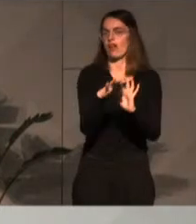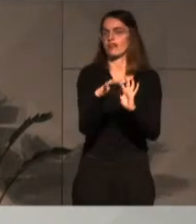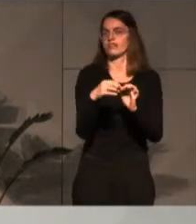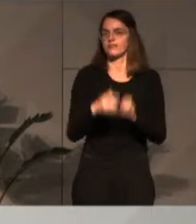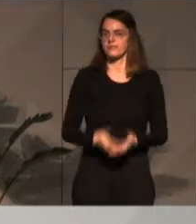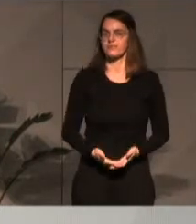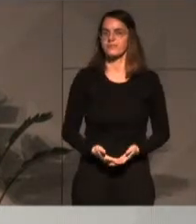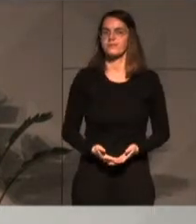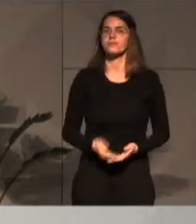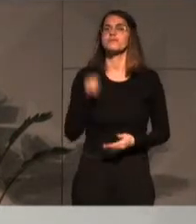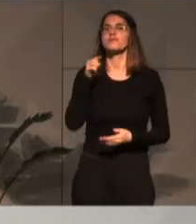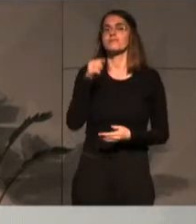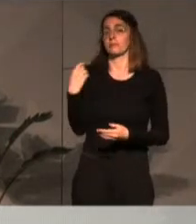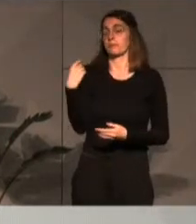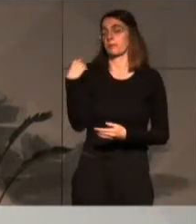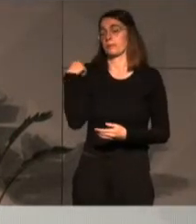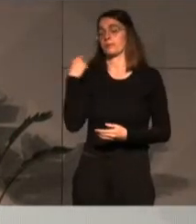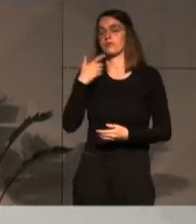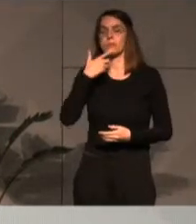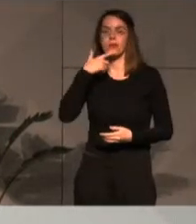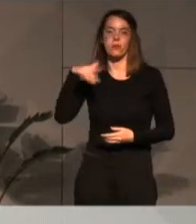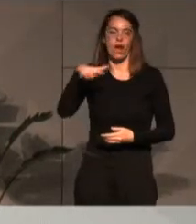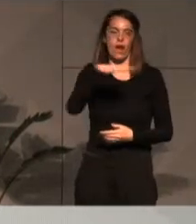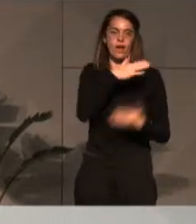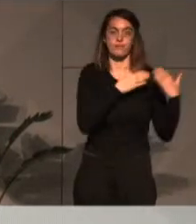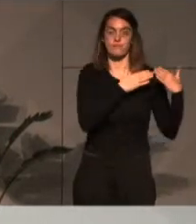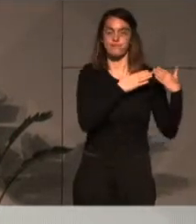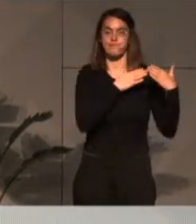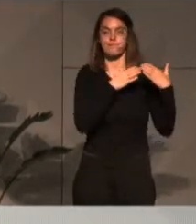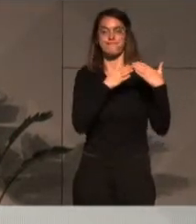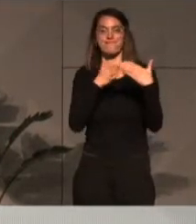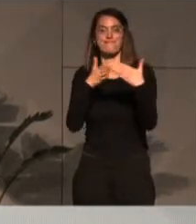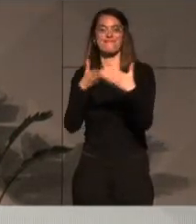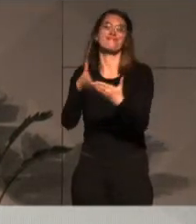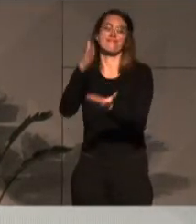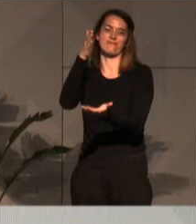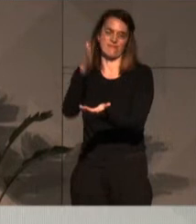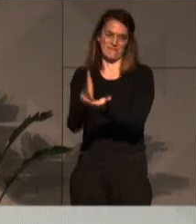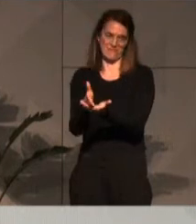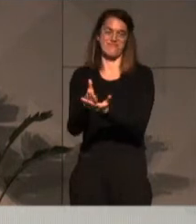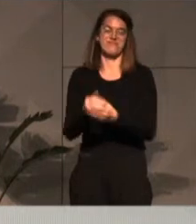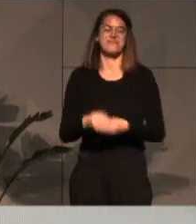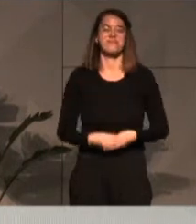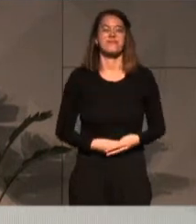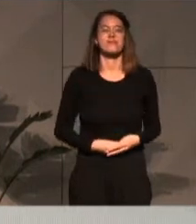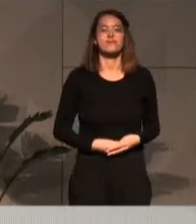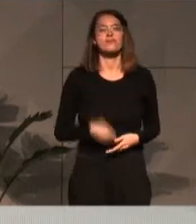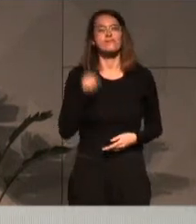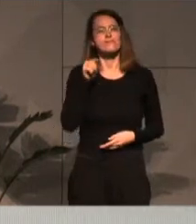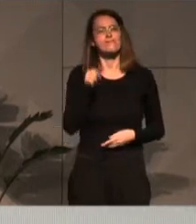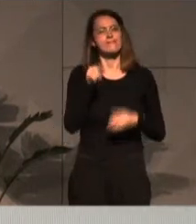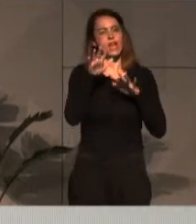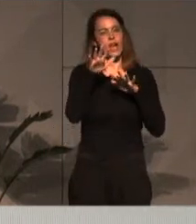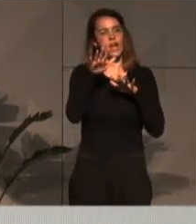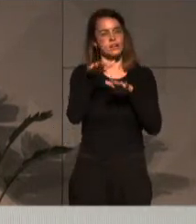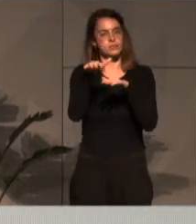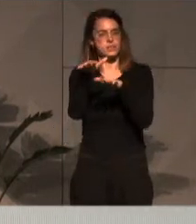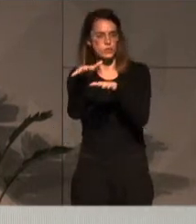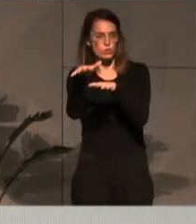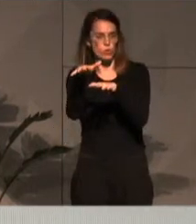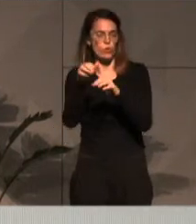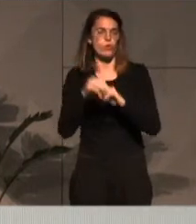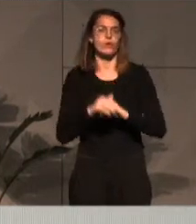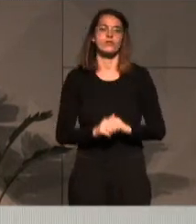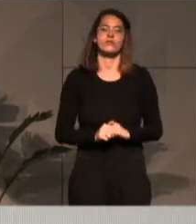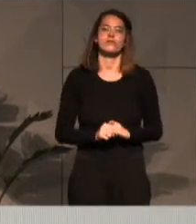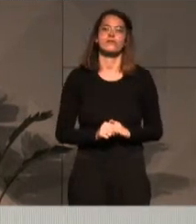our times, which just ended 10 days ago. With this expedition that my speech is going to be